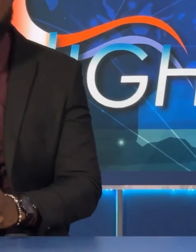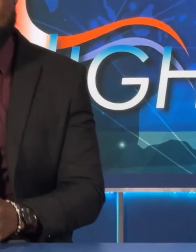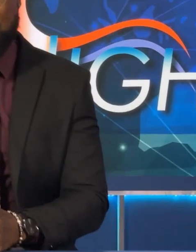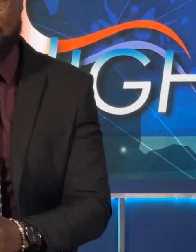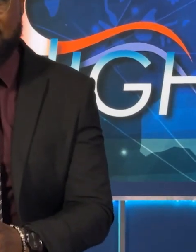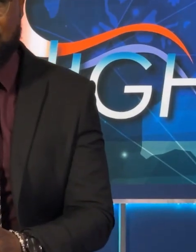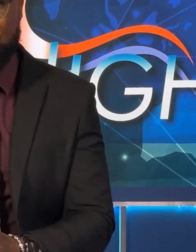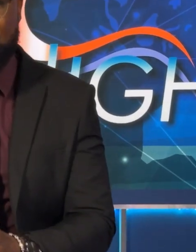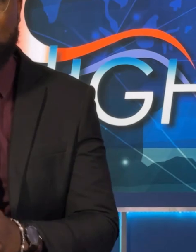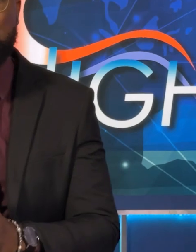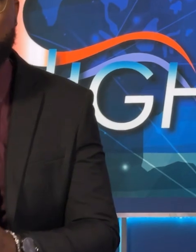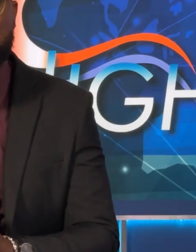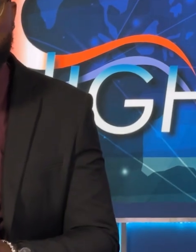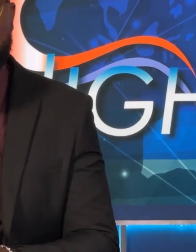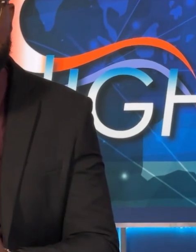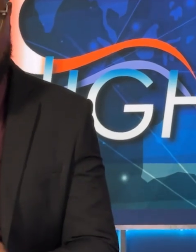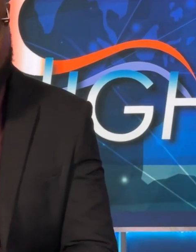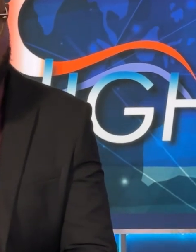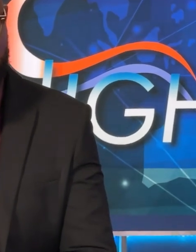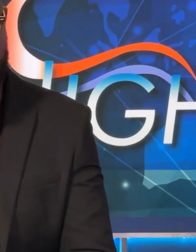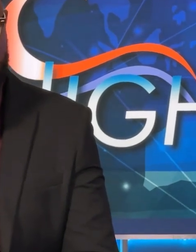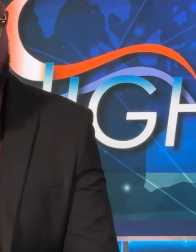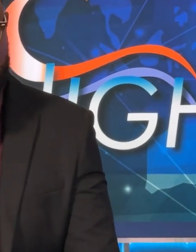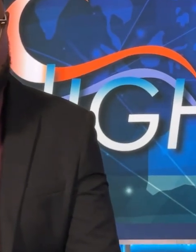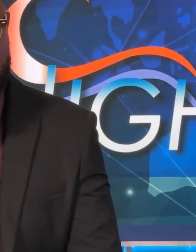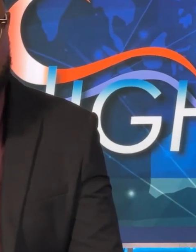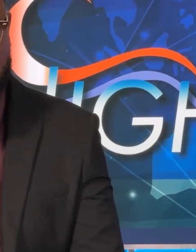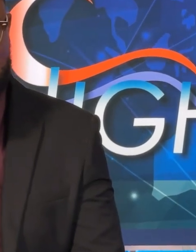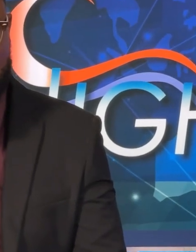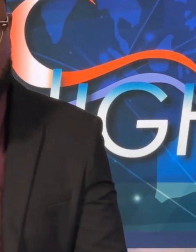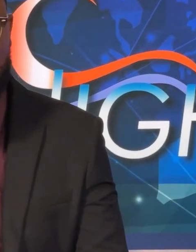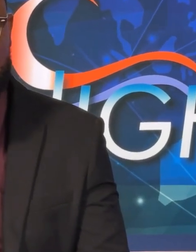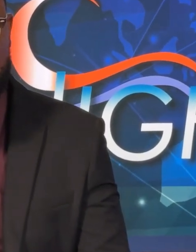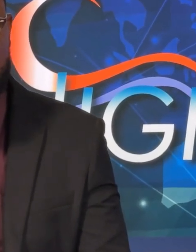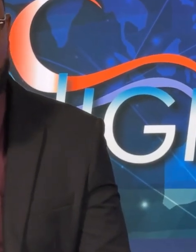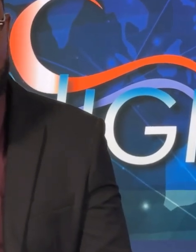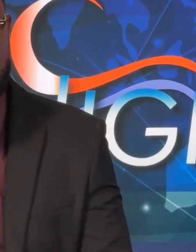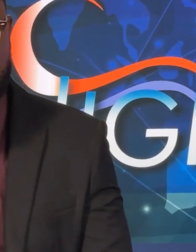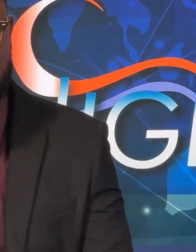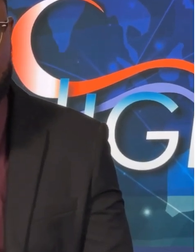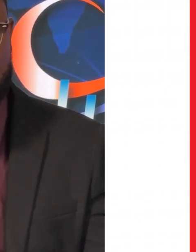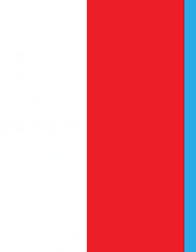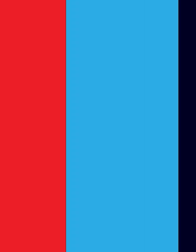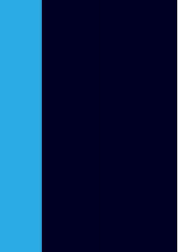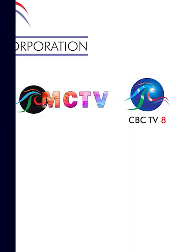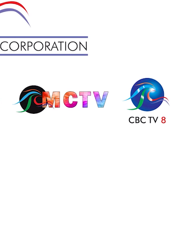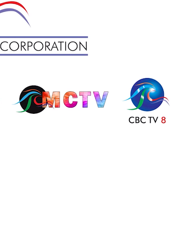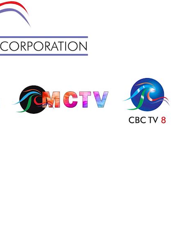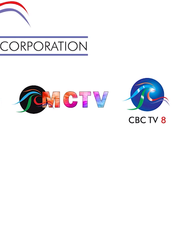Thanks for visiting us. To get more stories like this one, like and subscribe to our YouTube channel.